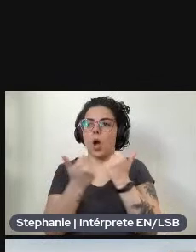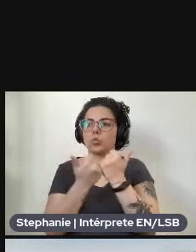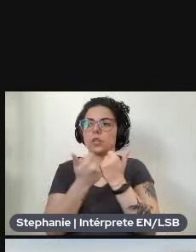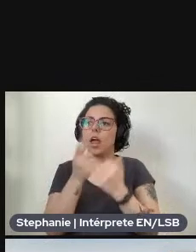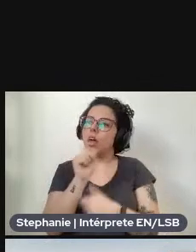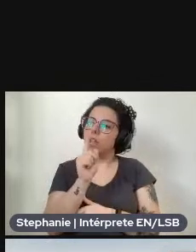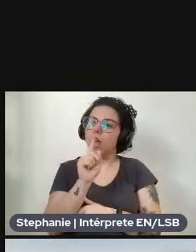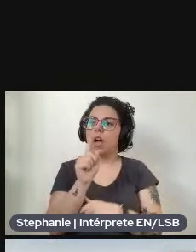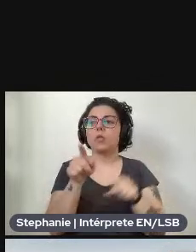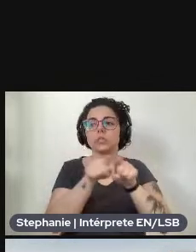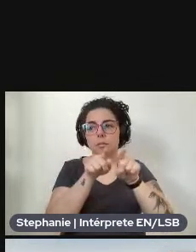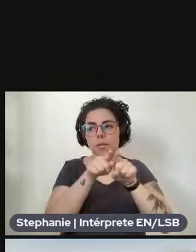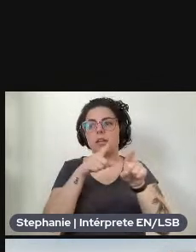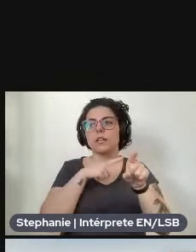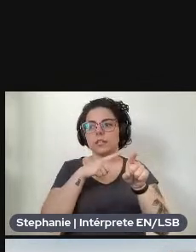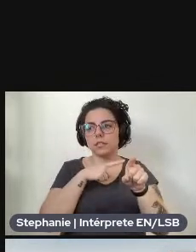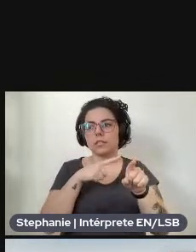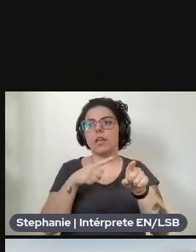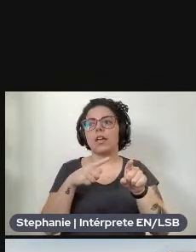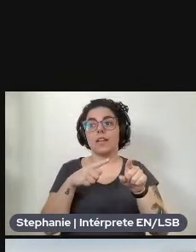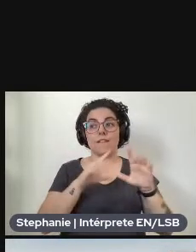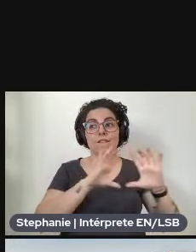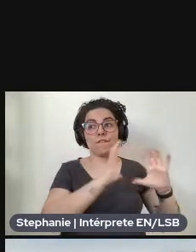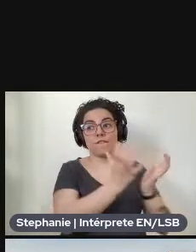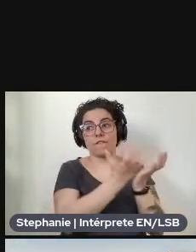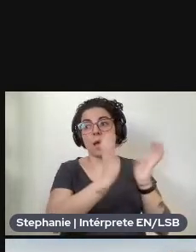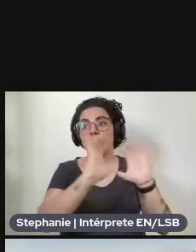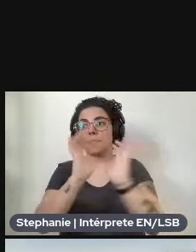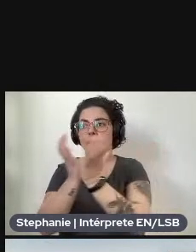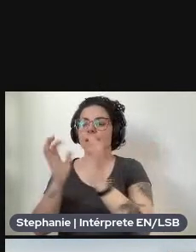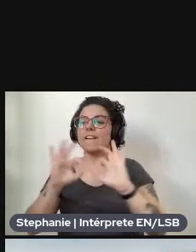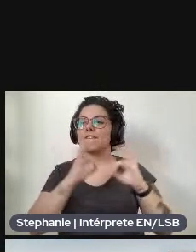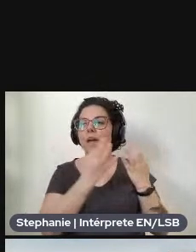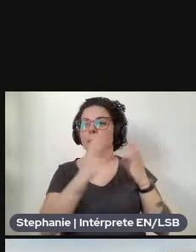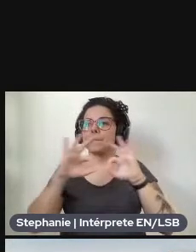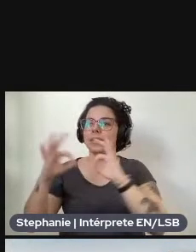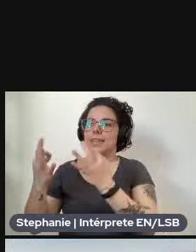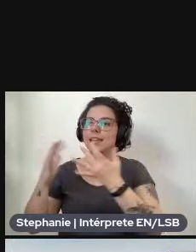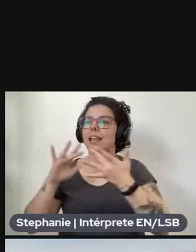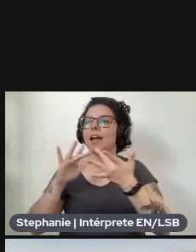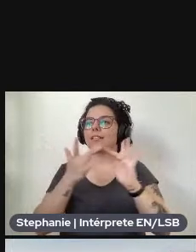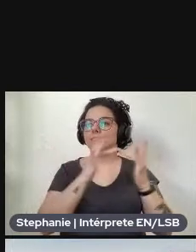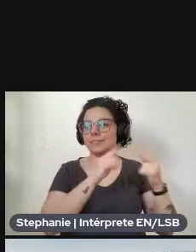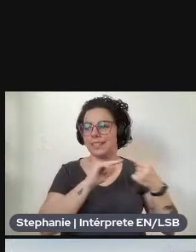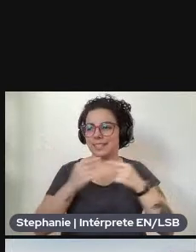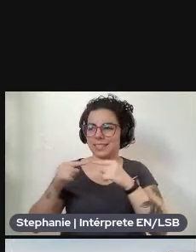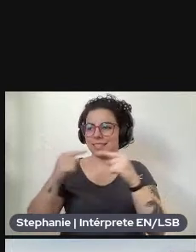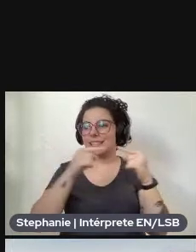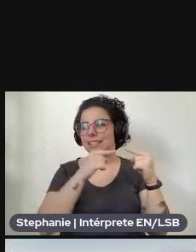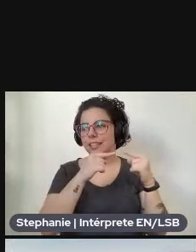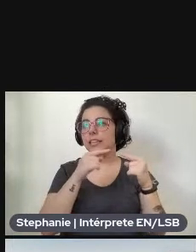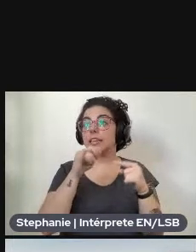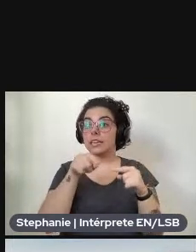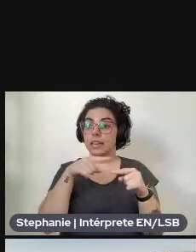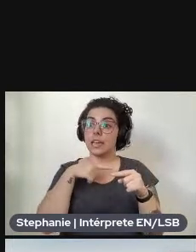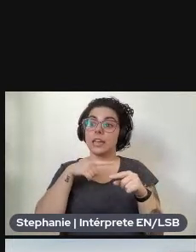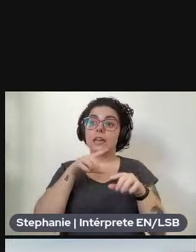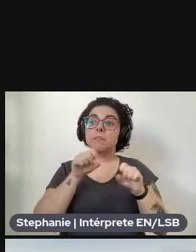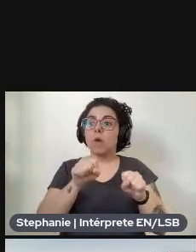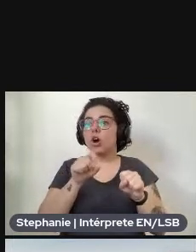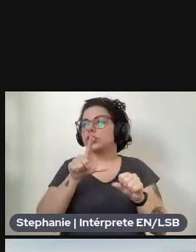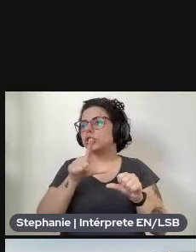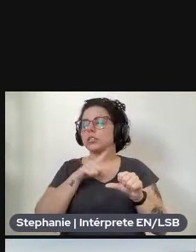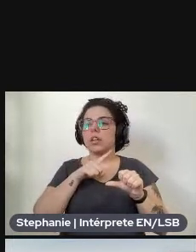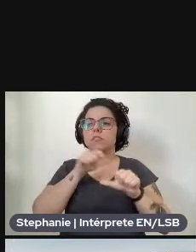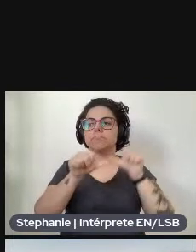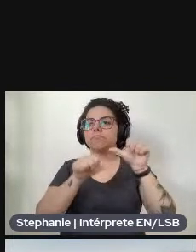always involves network family members, and the interconnectedness between those members can take very different forms,